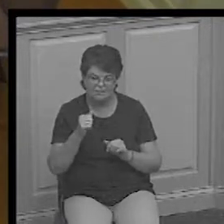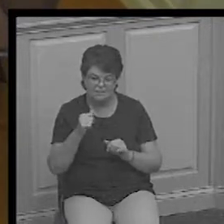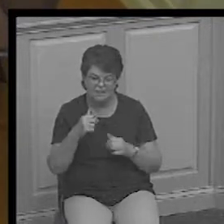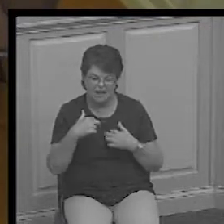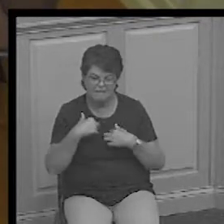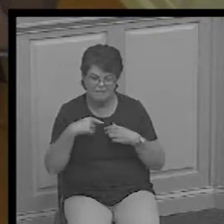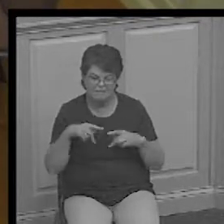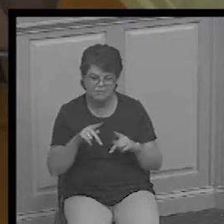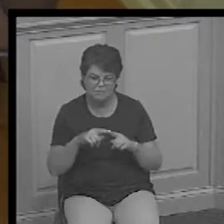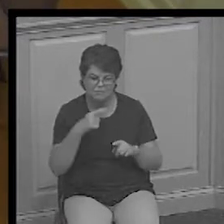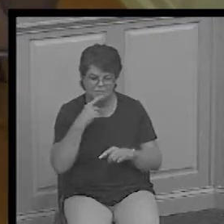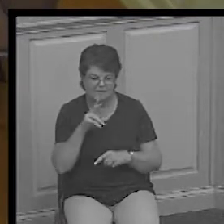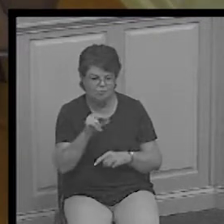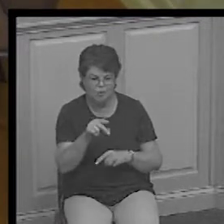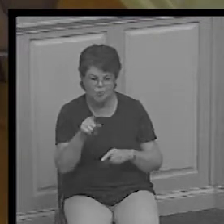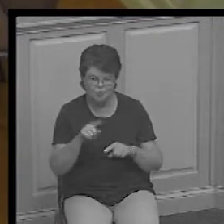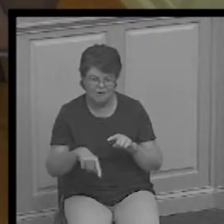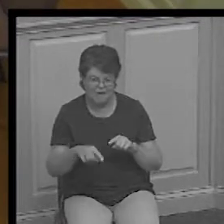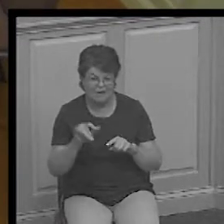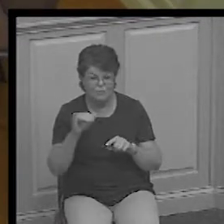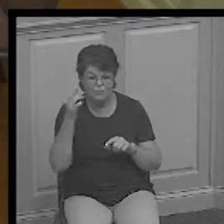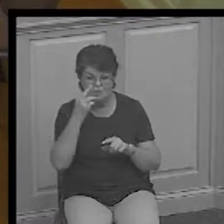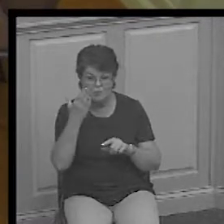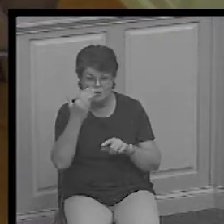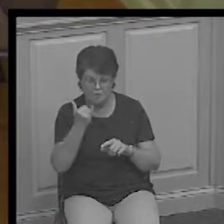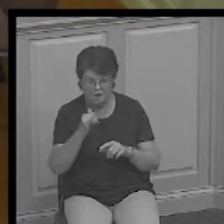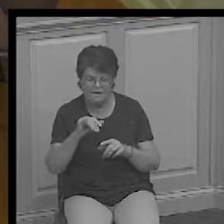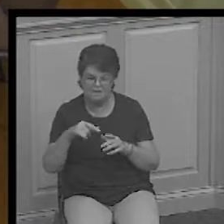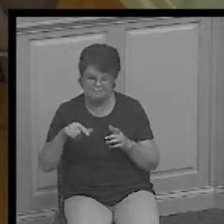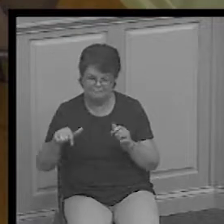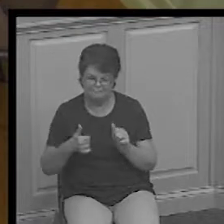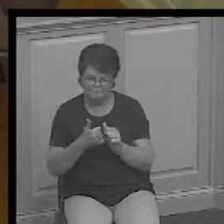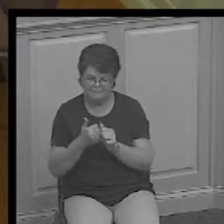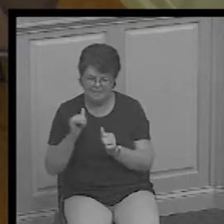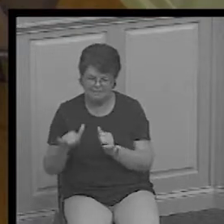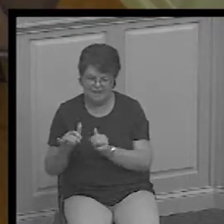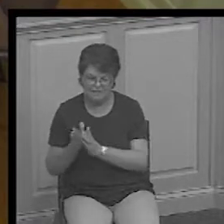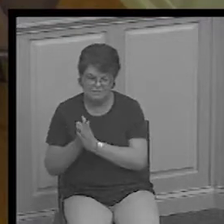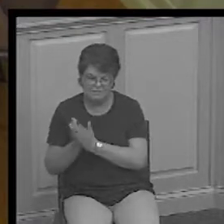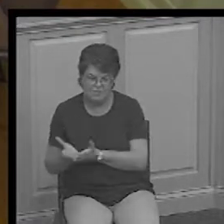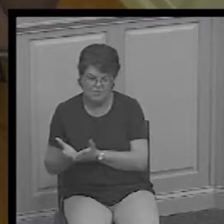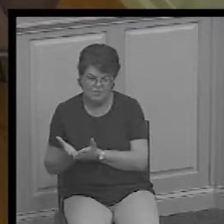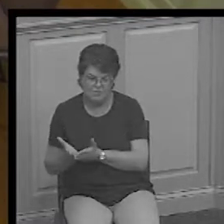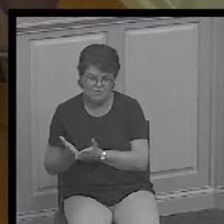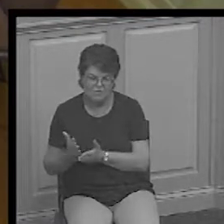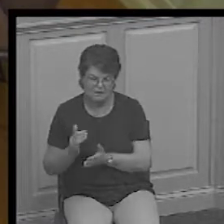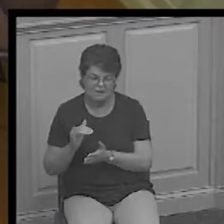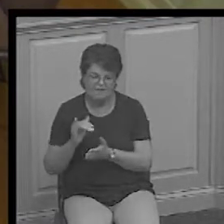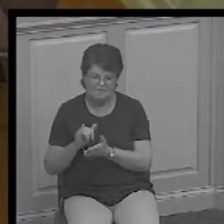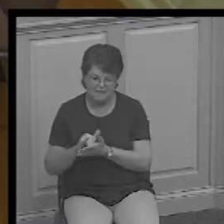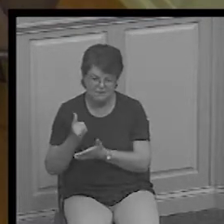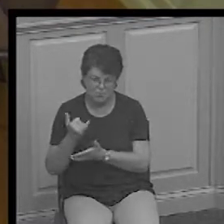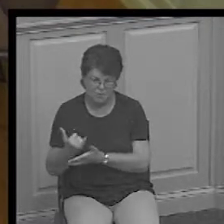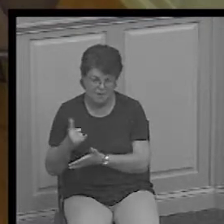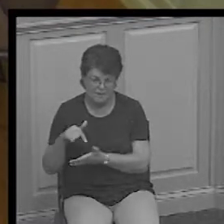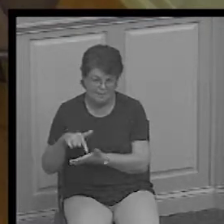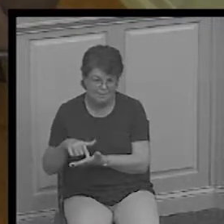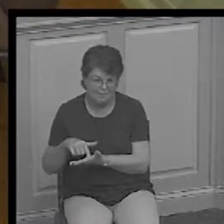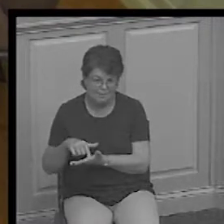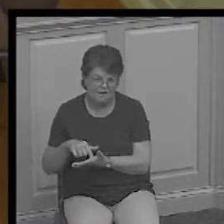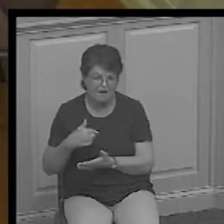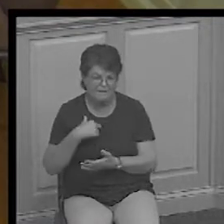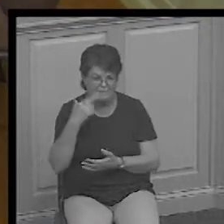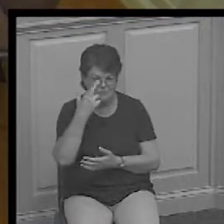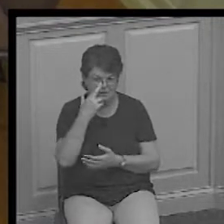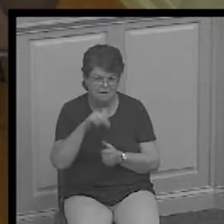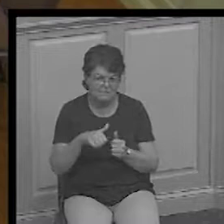is why you can't do it. There's reasoning behind it, and that's what this document does. It walks you through it. It says, so it's not appropriate. This is why. there's